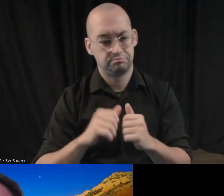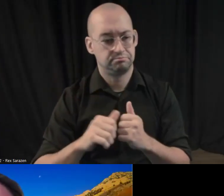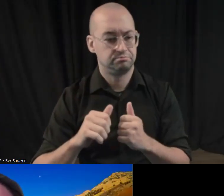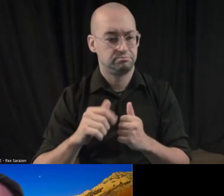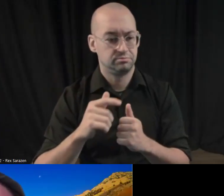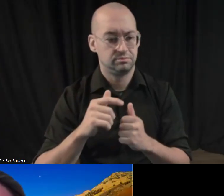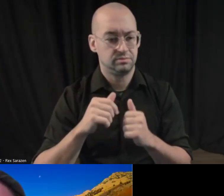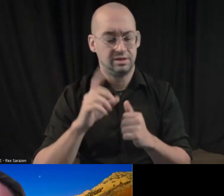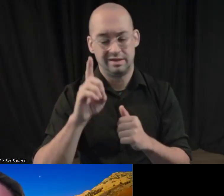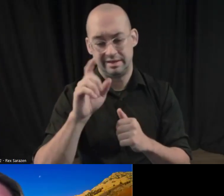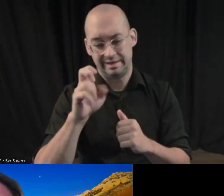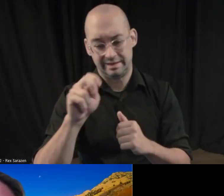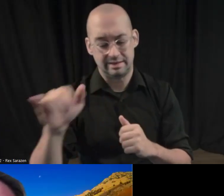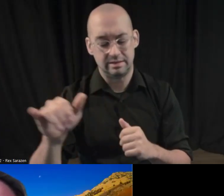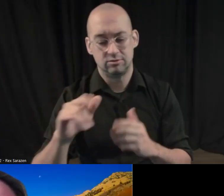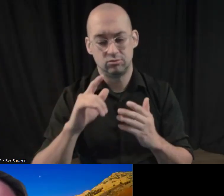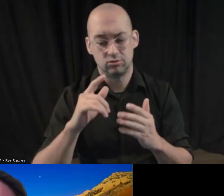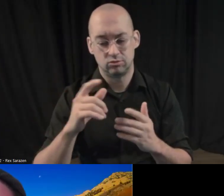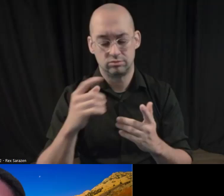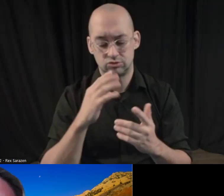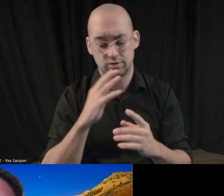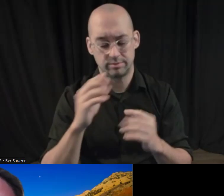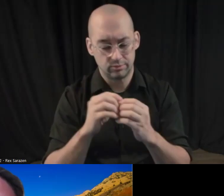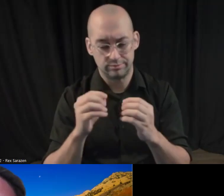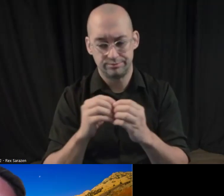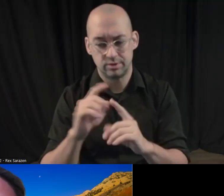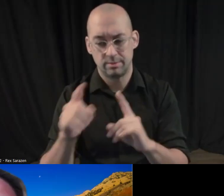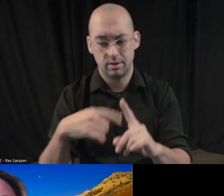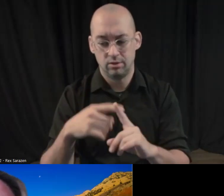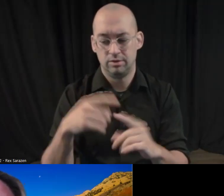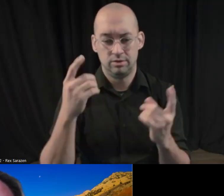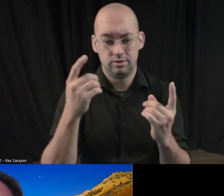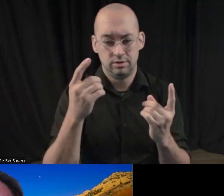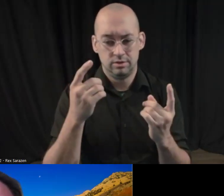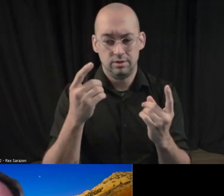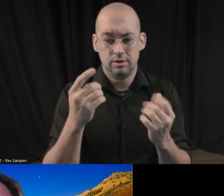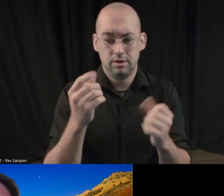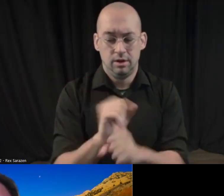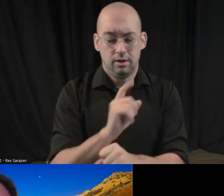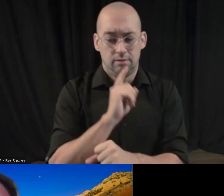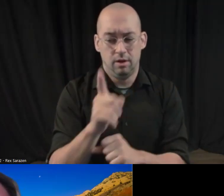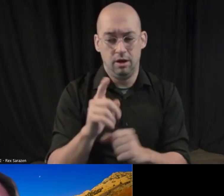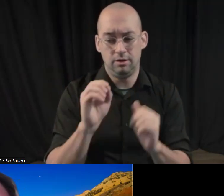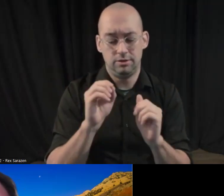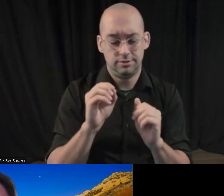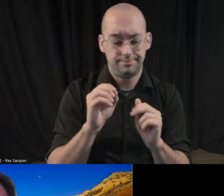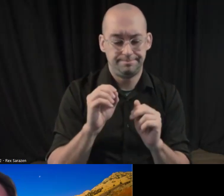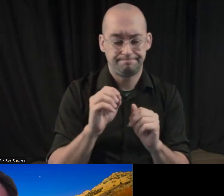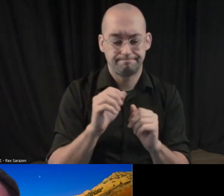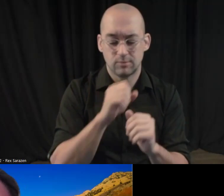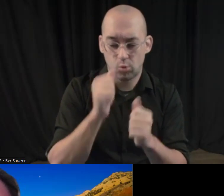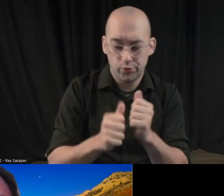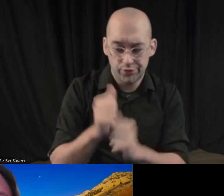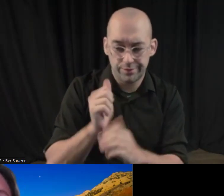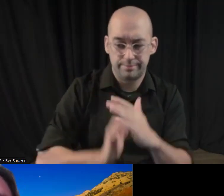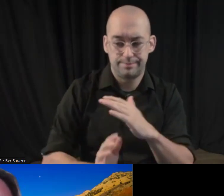that you guys are doing in terms of, making sure that our immigrant population as well as our older immigrants